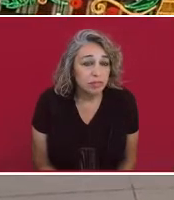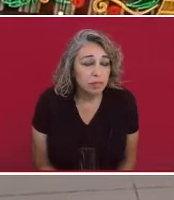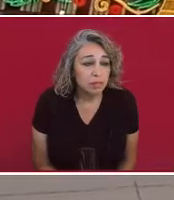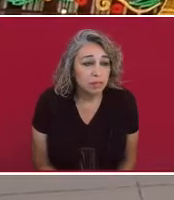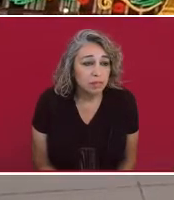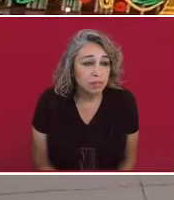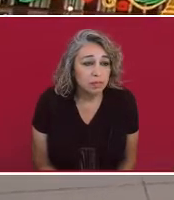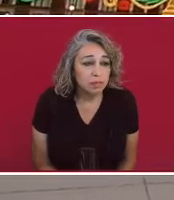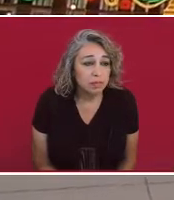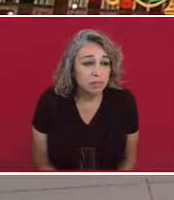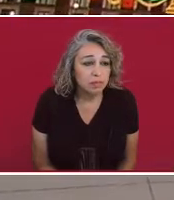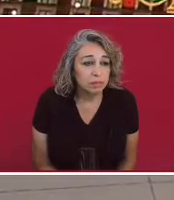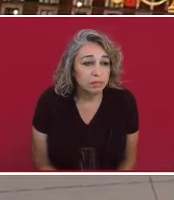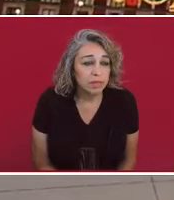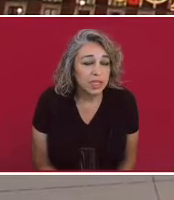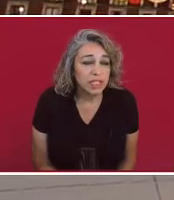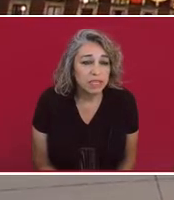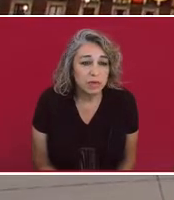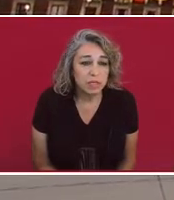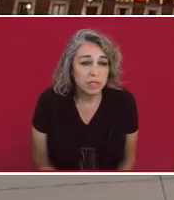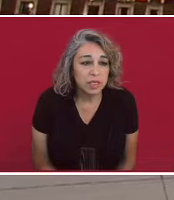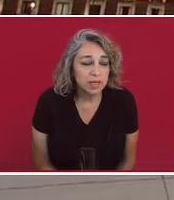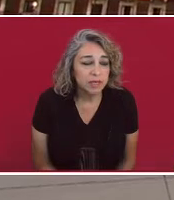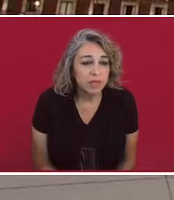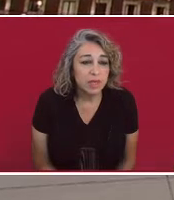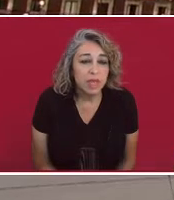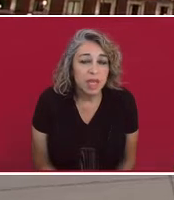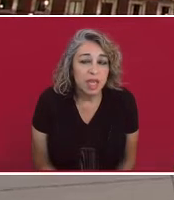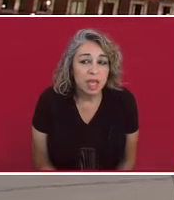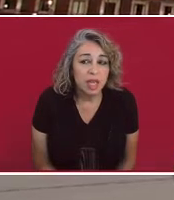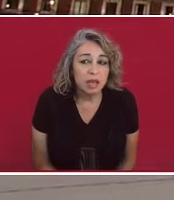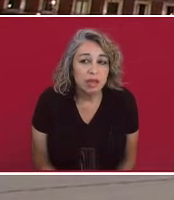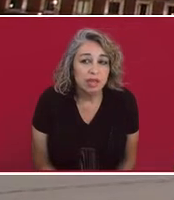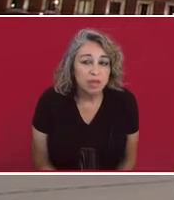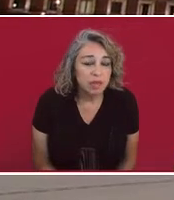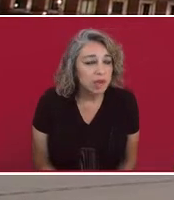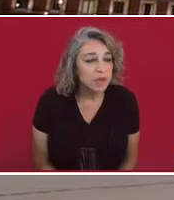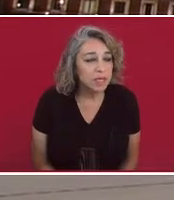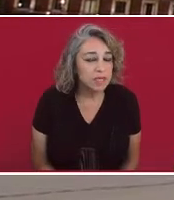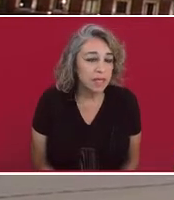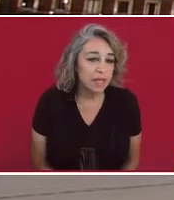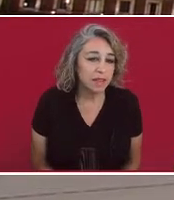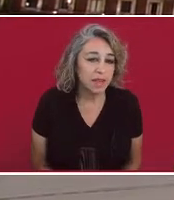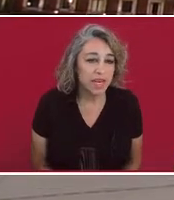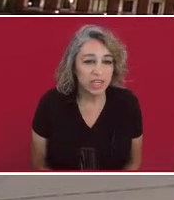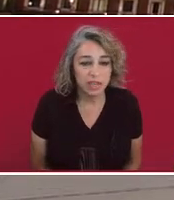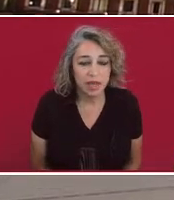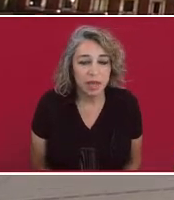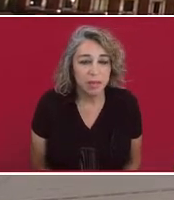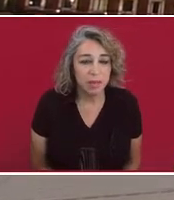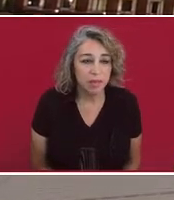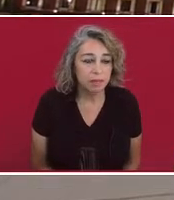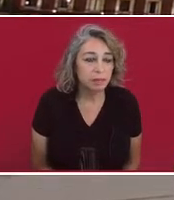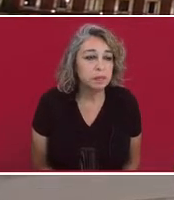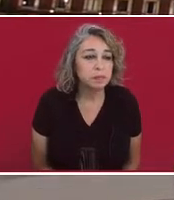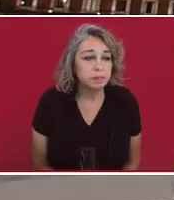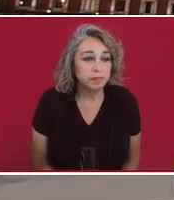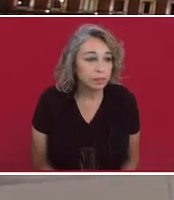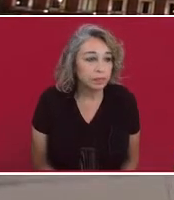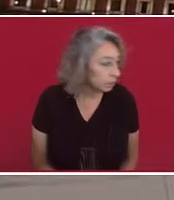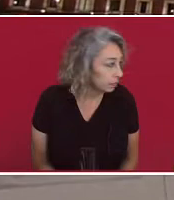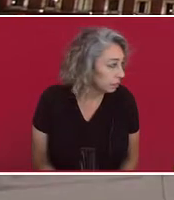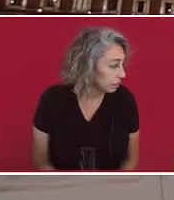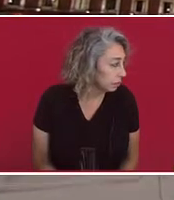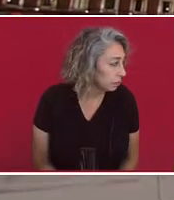se les invita a entonar nuestro police himno nacional, force, acompañados por el they're coro gonna be singing the national de hymn. La Secretaría de la